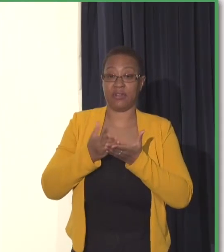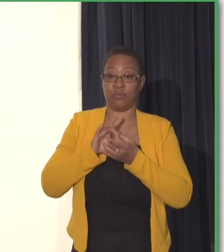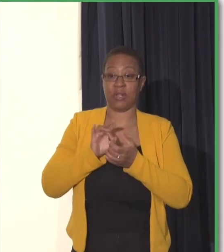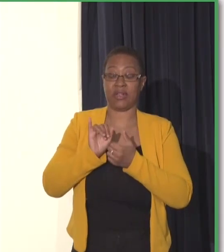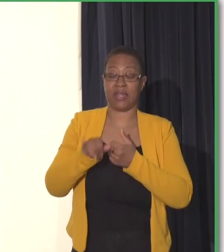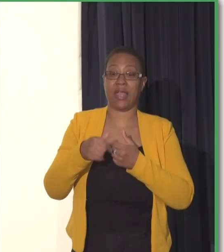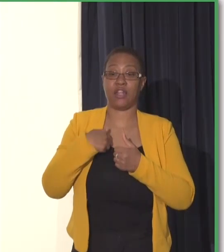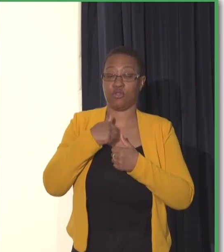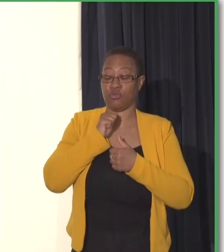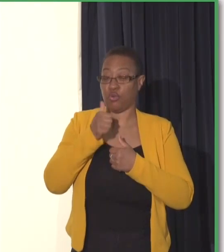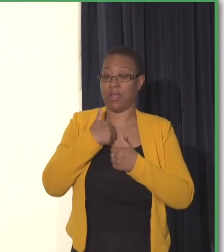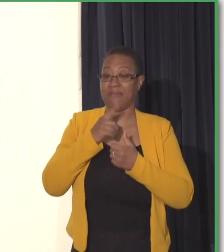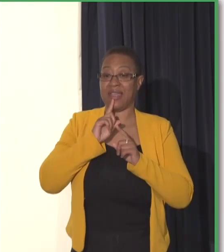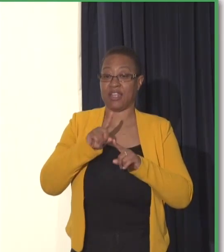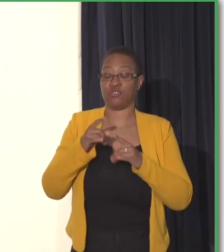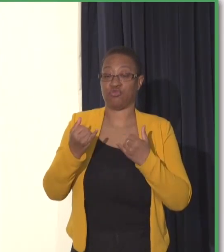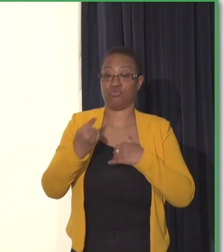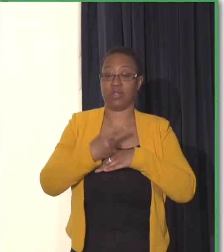answer for you here today.